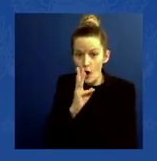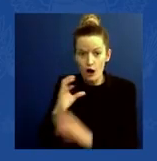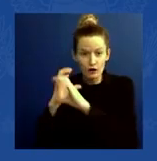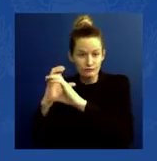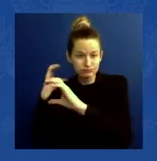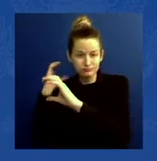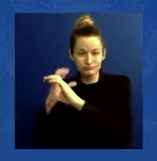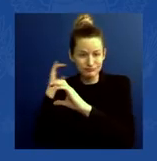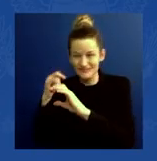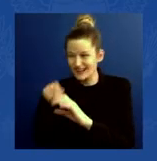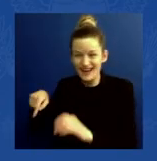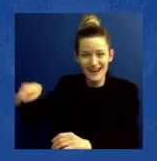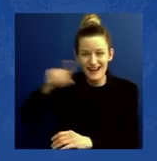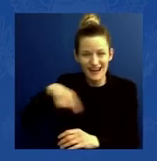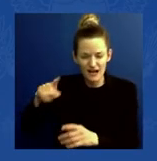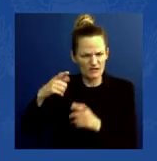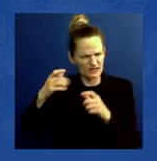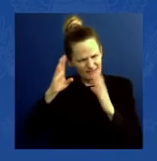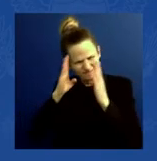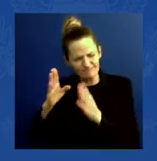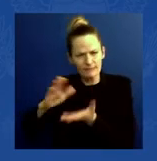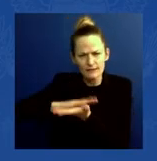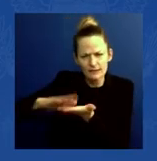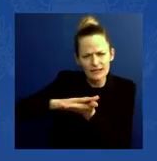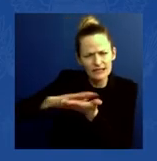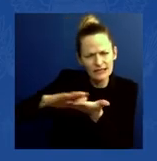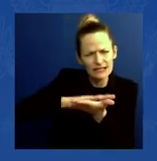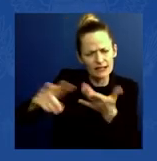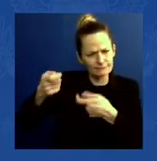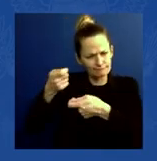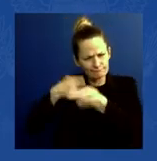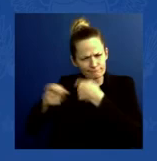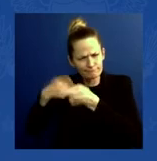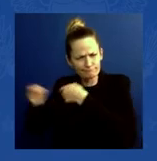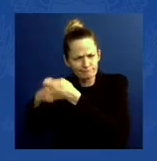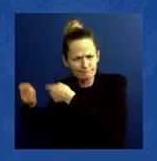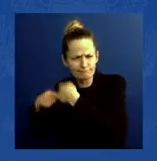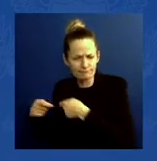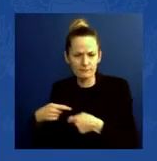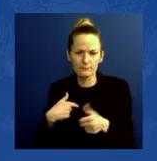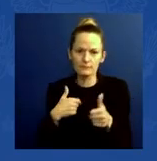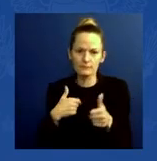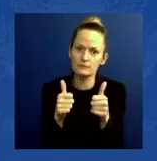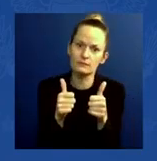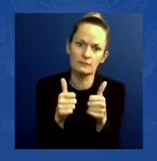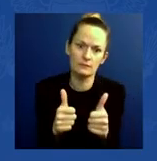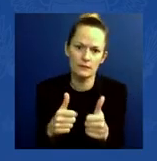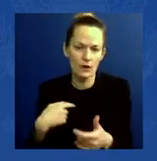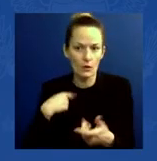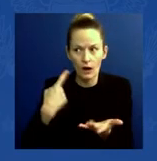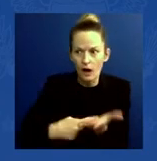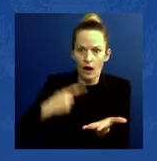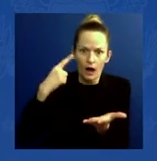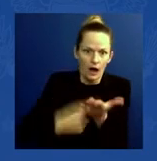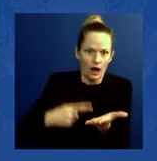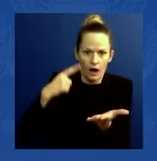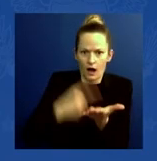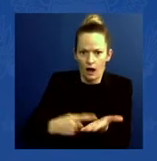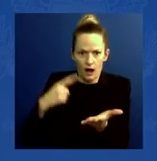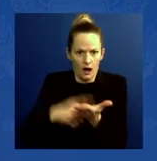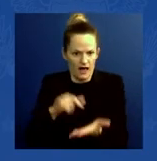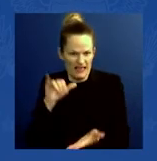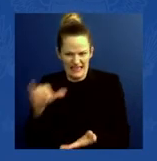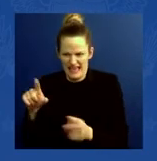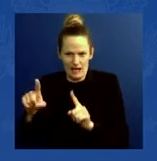a gigantic issue. Jobs, making high-speed internet affordable and available everywhere in America. And you heard me say